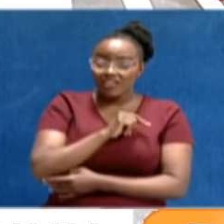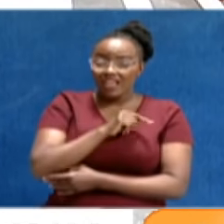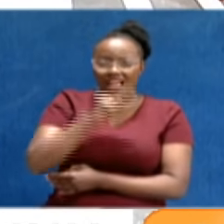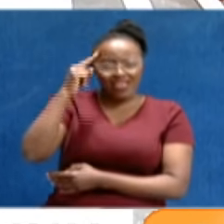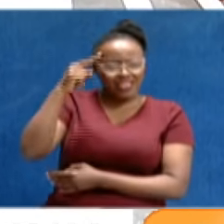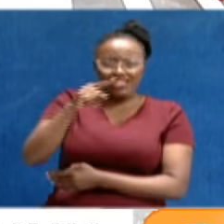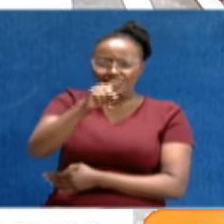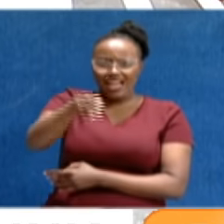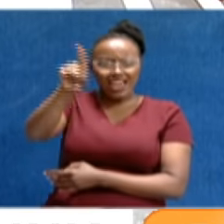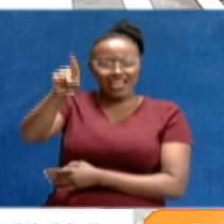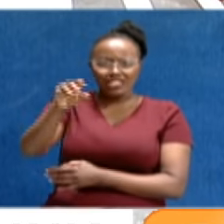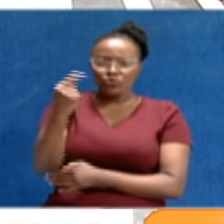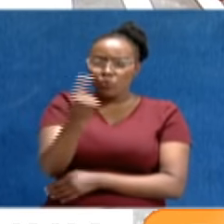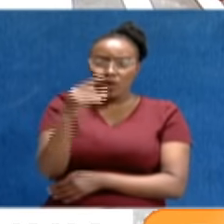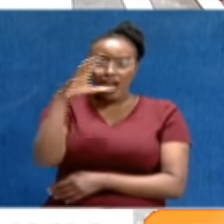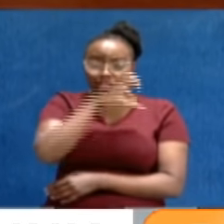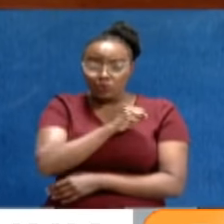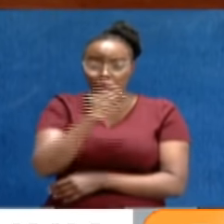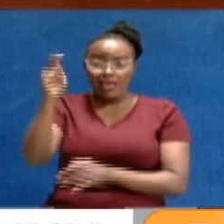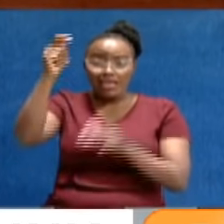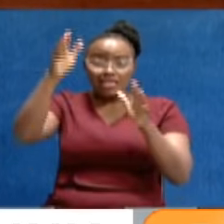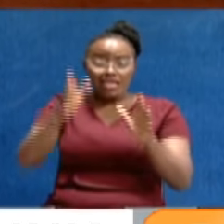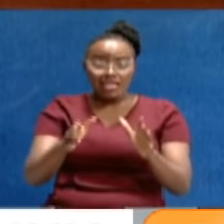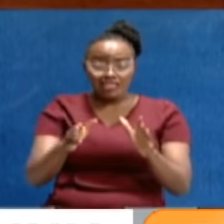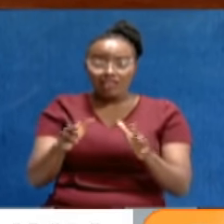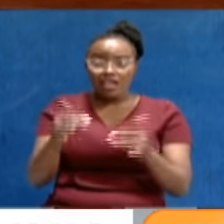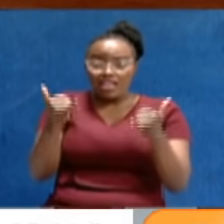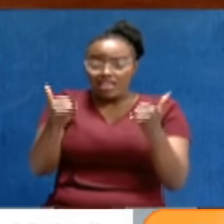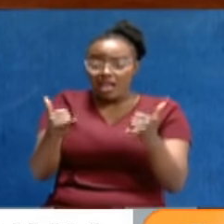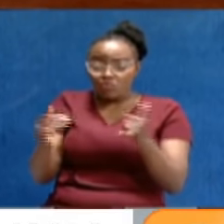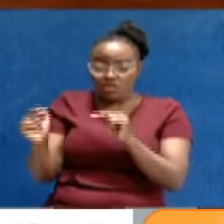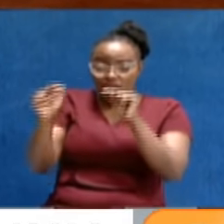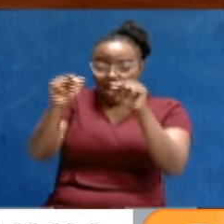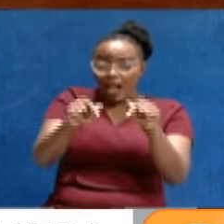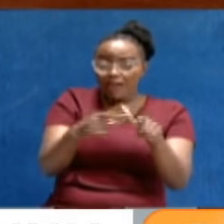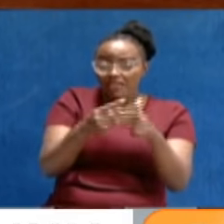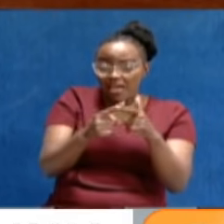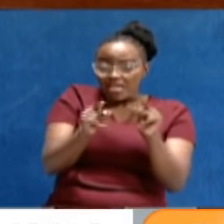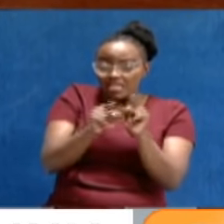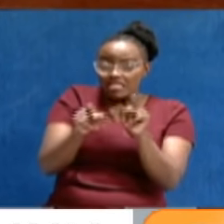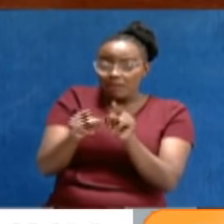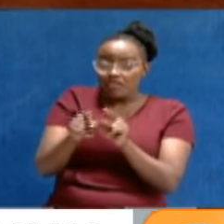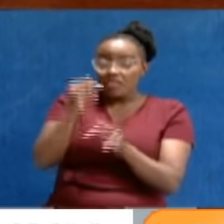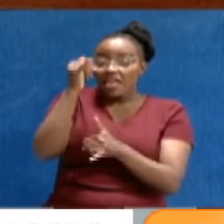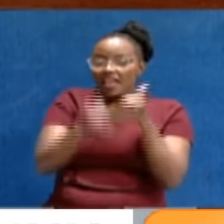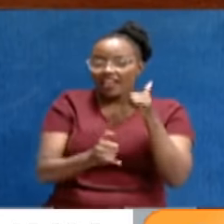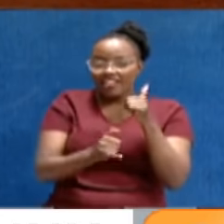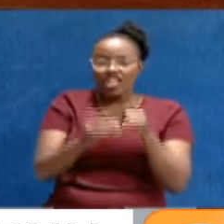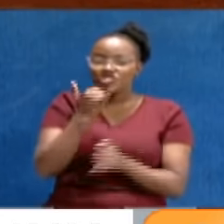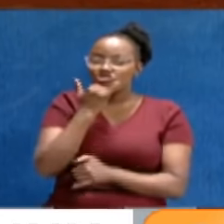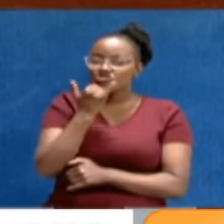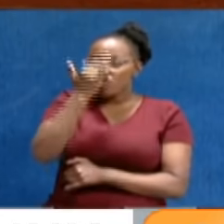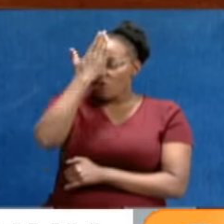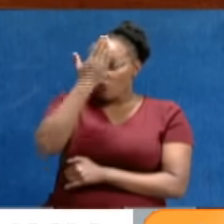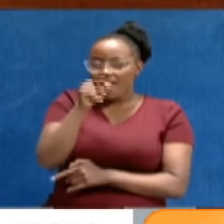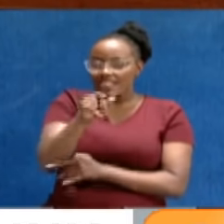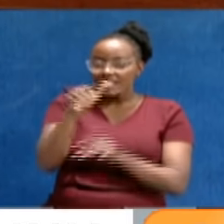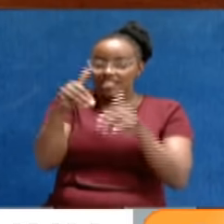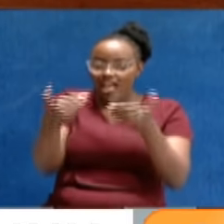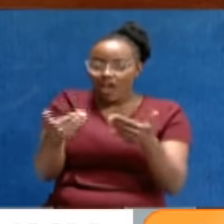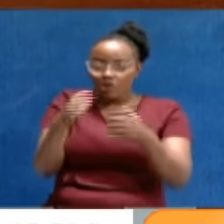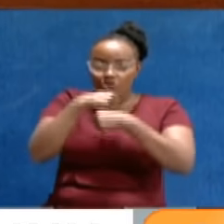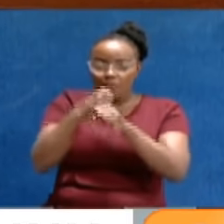it is right and to assume that Kenyans will now come on board at the tail end. It is wrong, because that's not